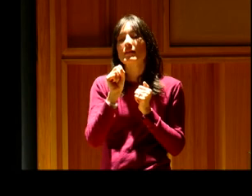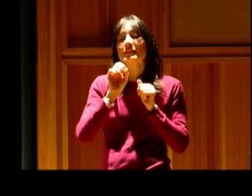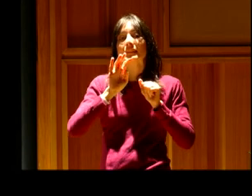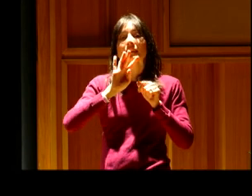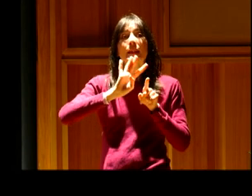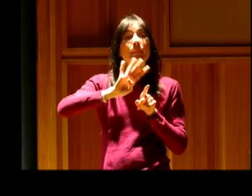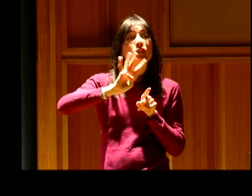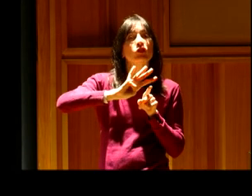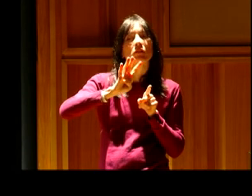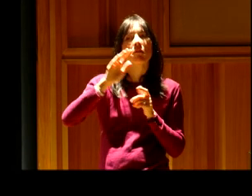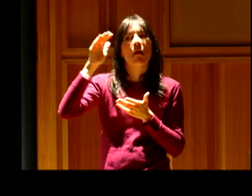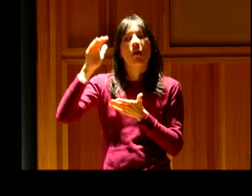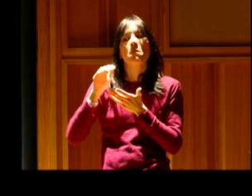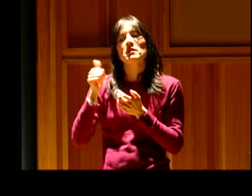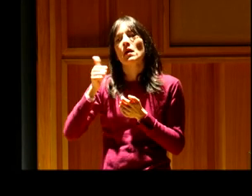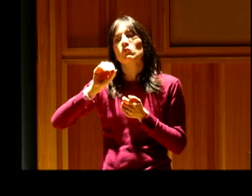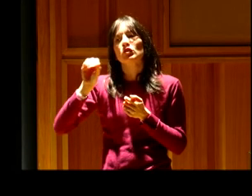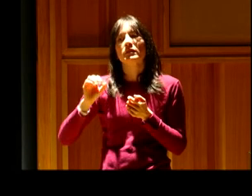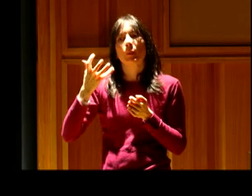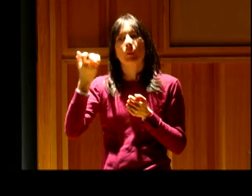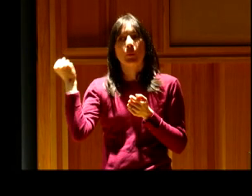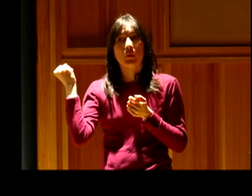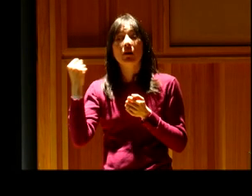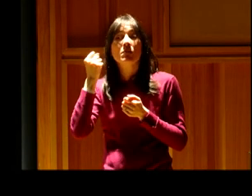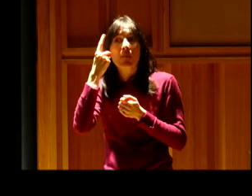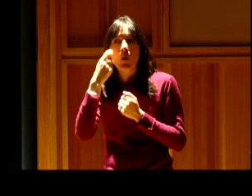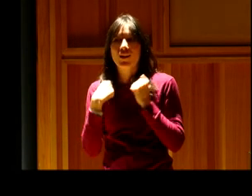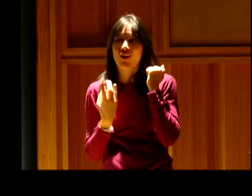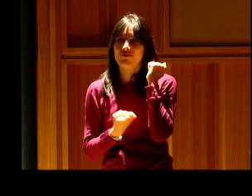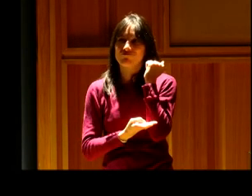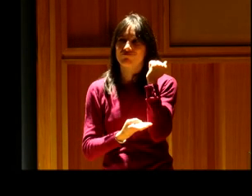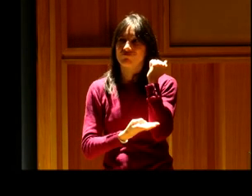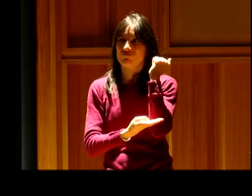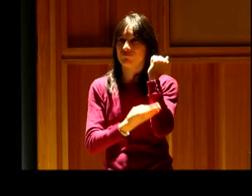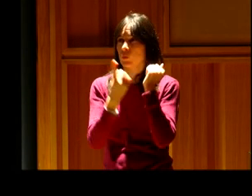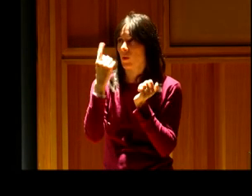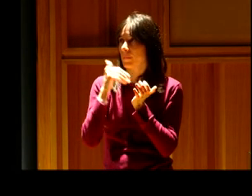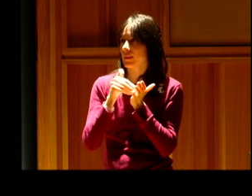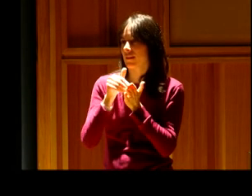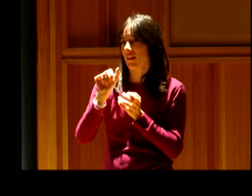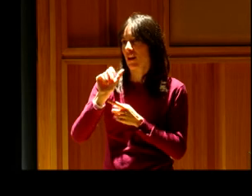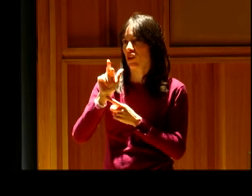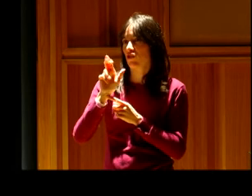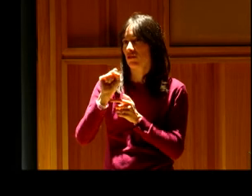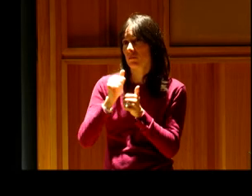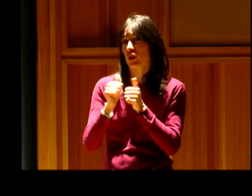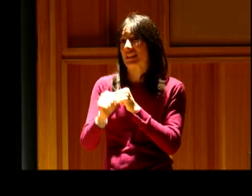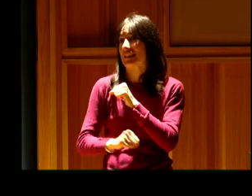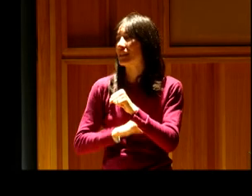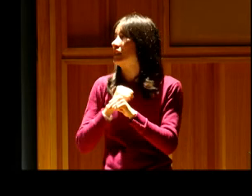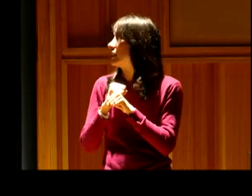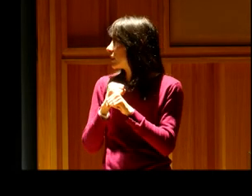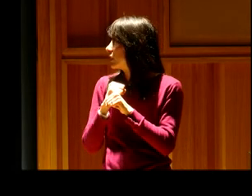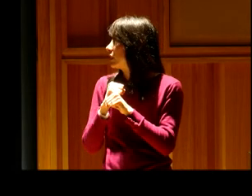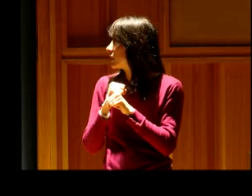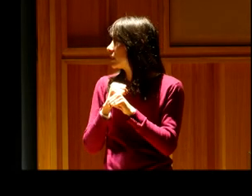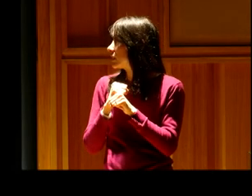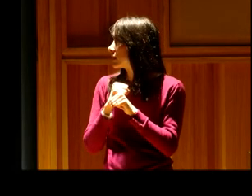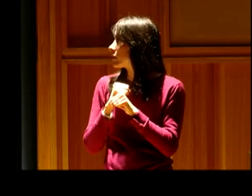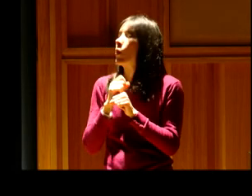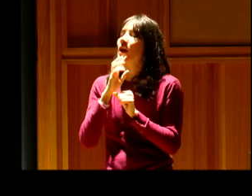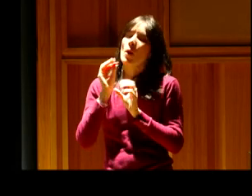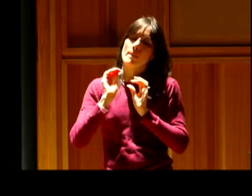are reforesting at the rate of about 1 million acres per year. If we could double or triple